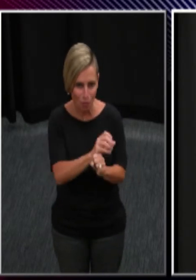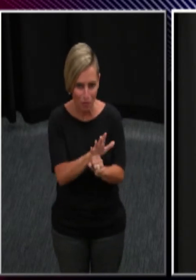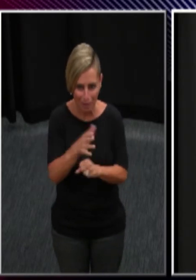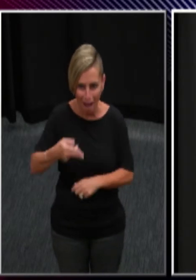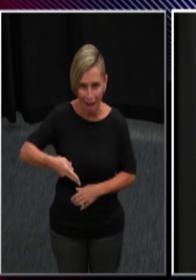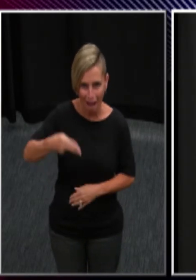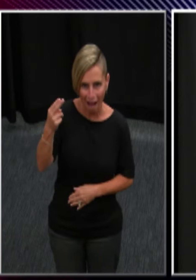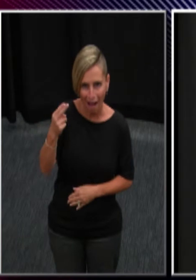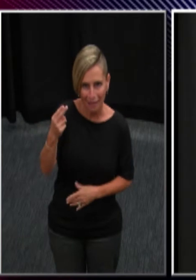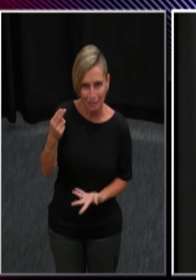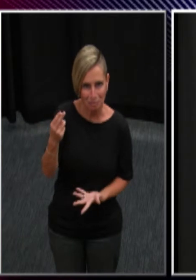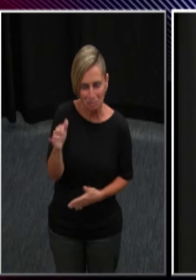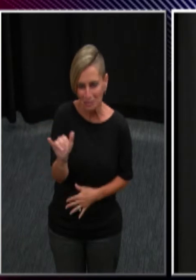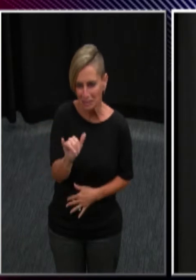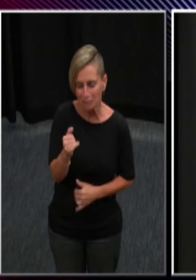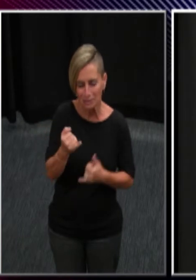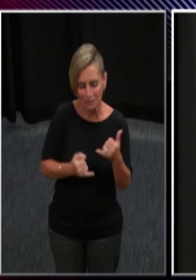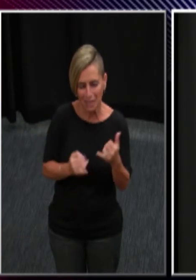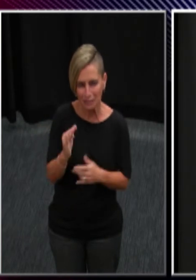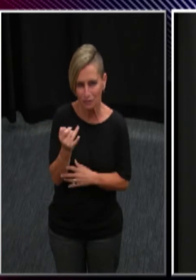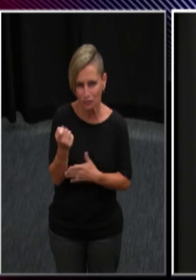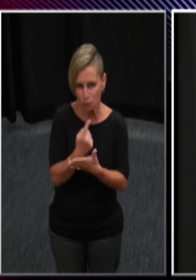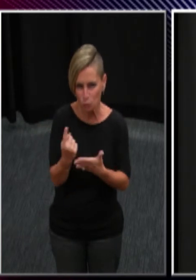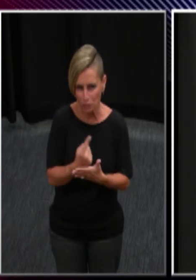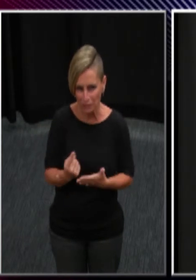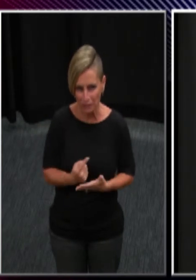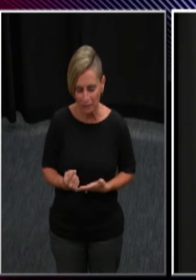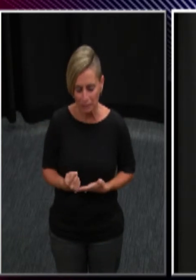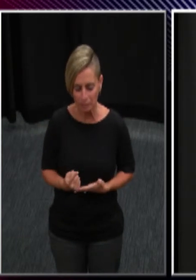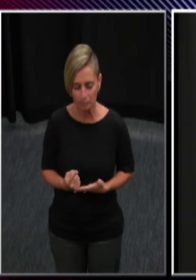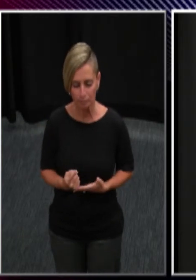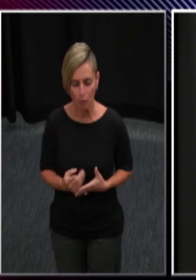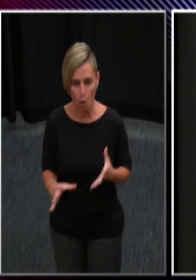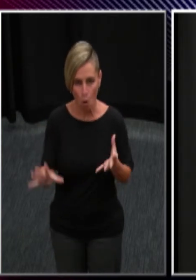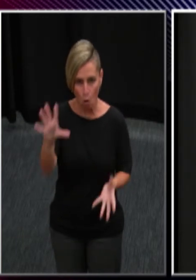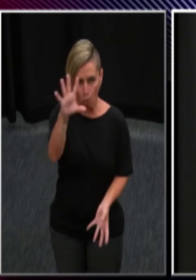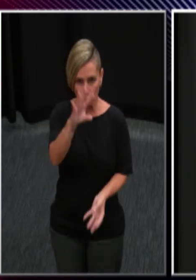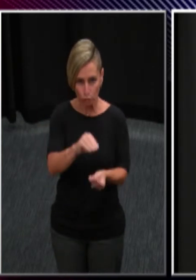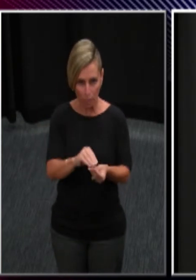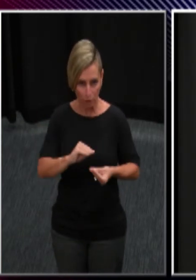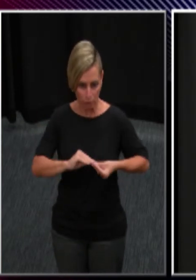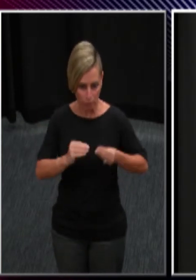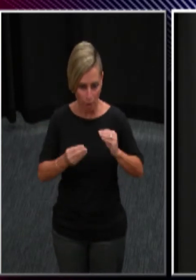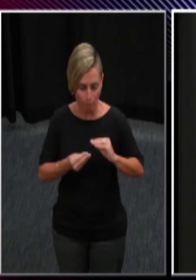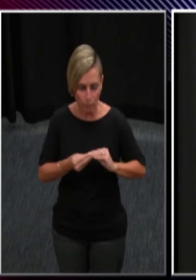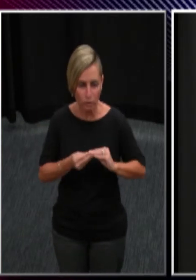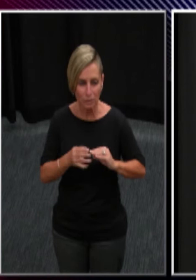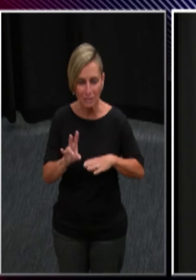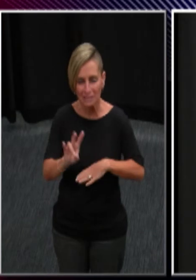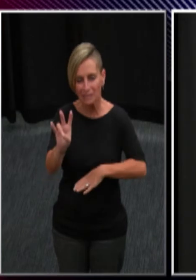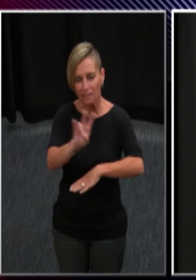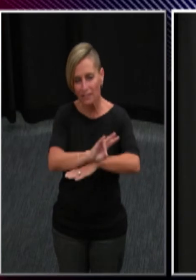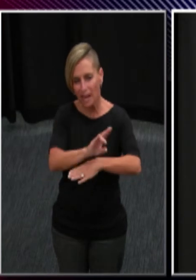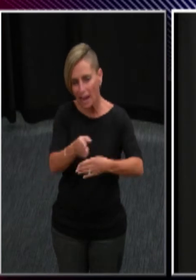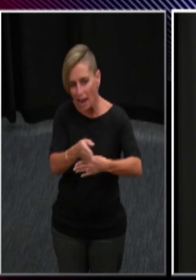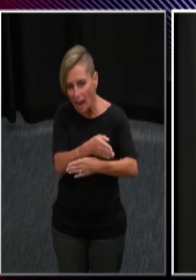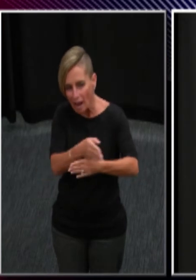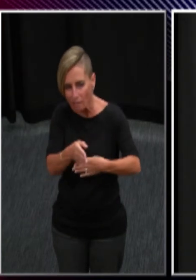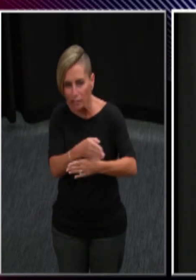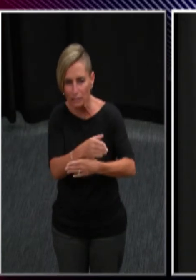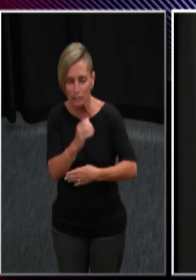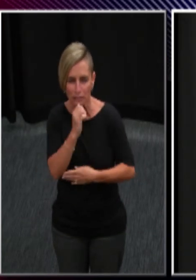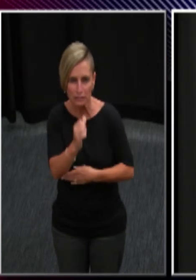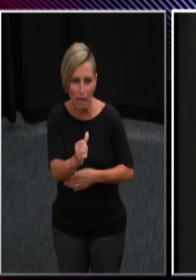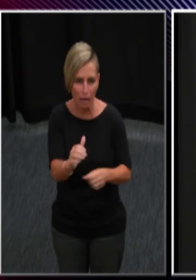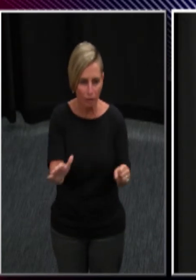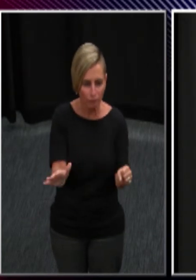I look at our total numbers, and it's a 7-day average, it's not a full incubation period, it's not a complete